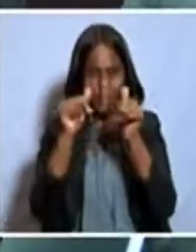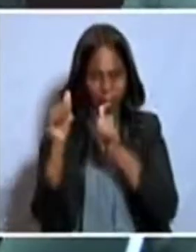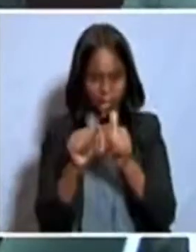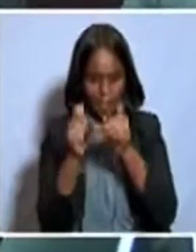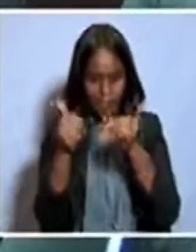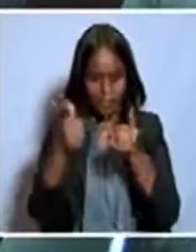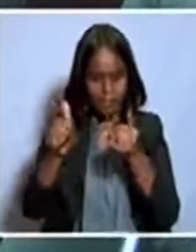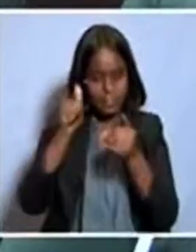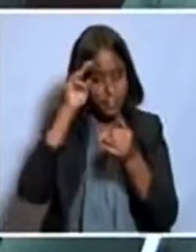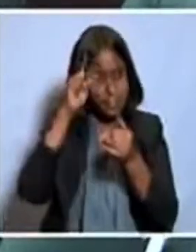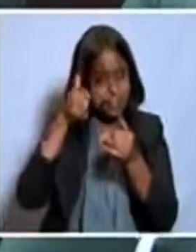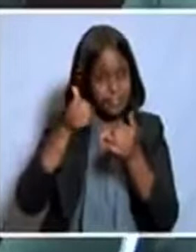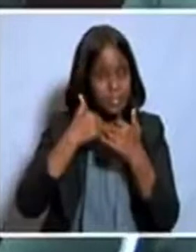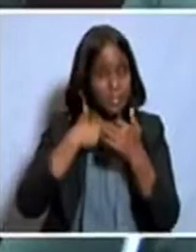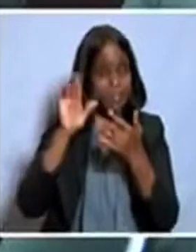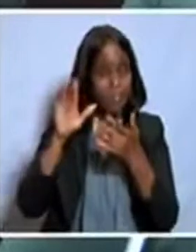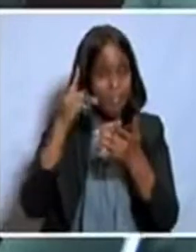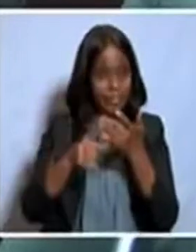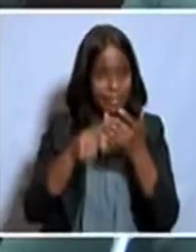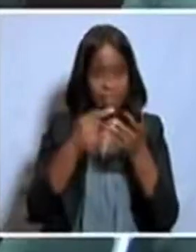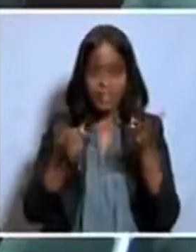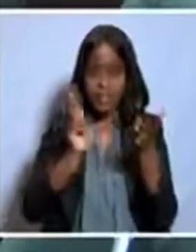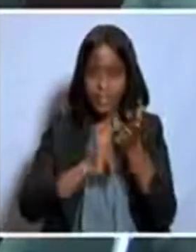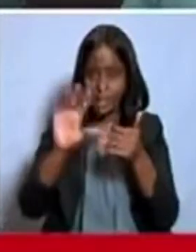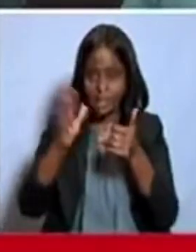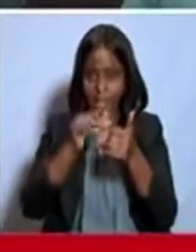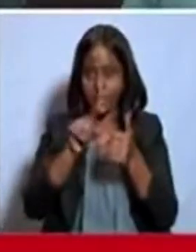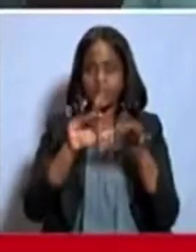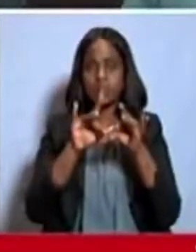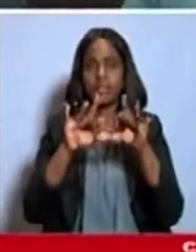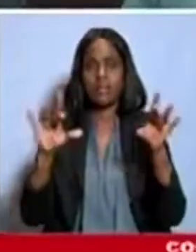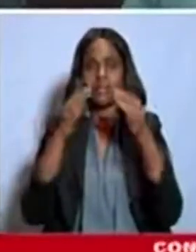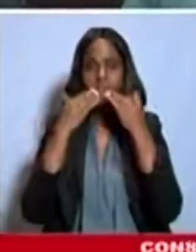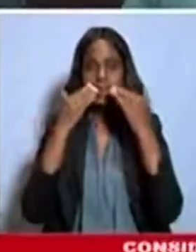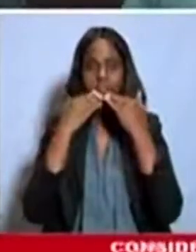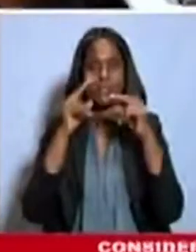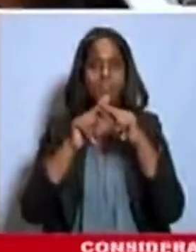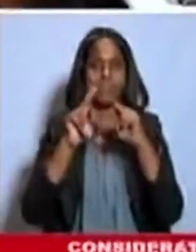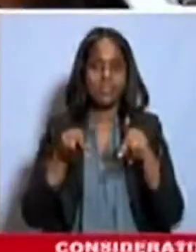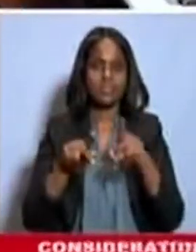is the ministry taking to reclaim this land? Thank you, Chair.